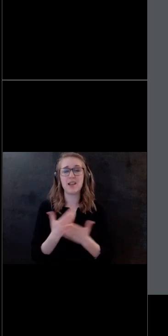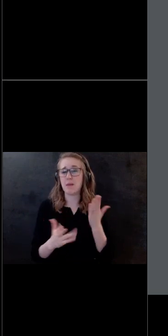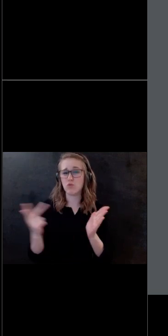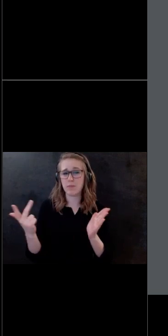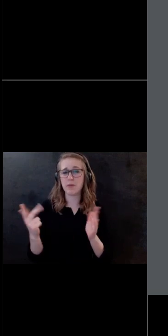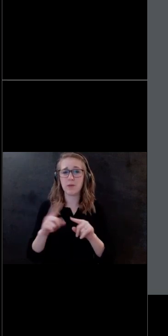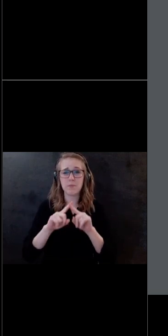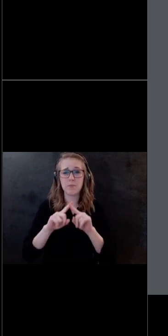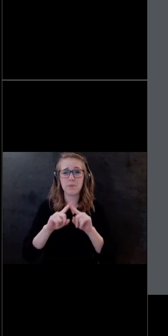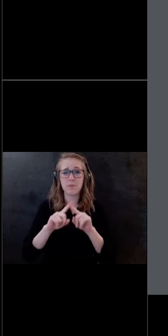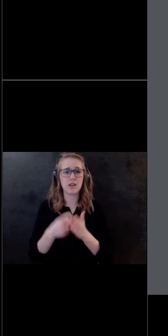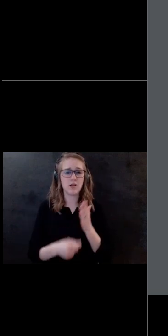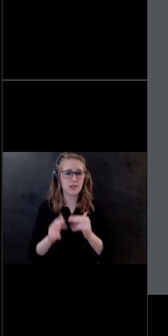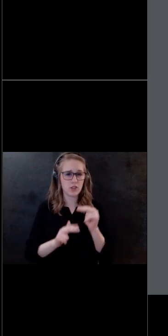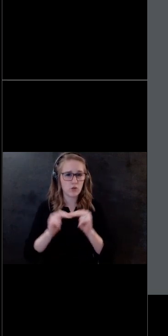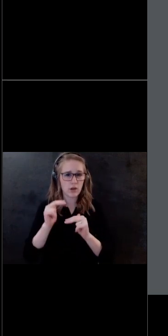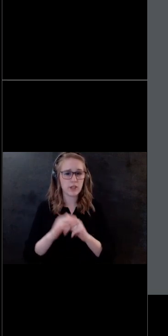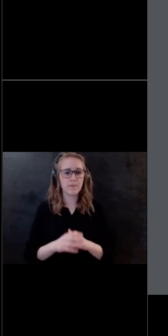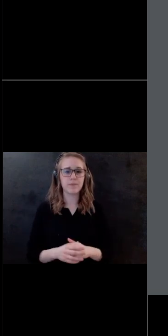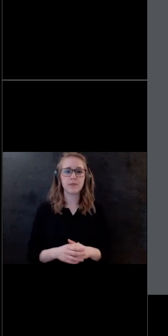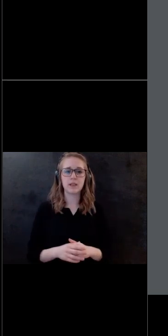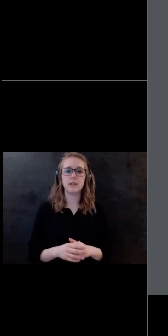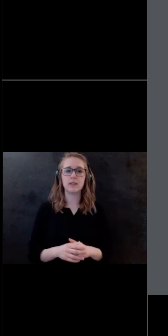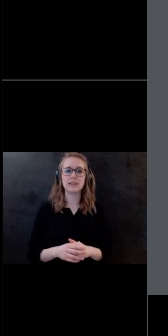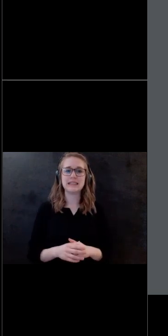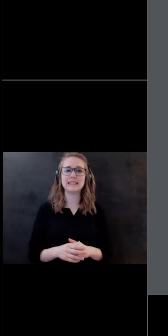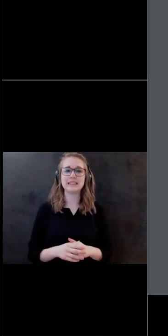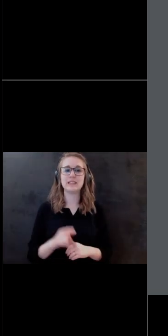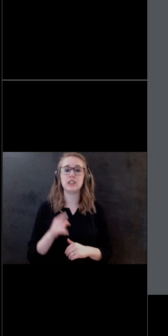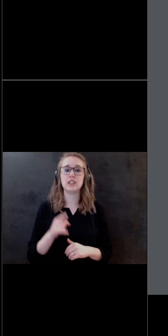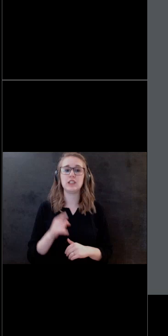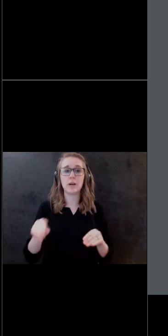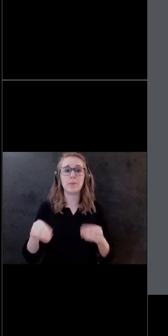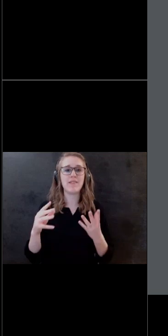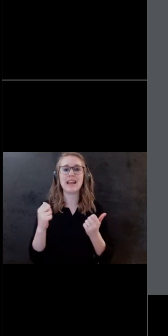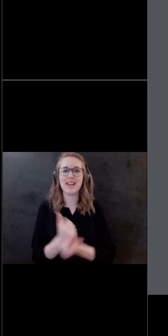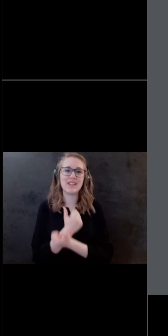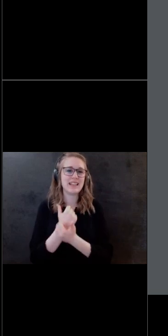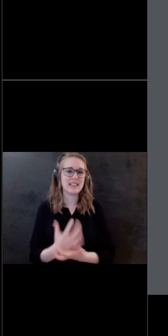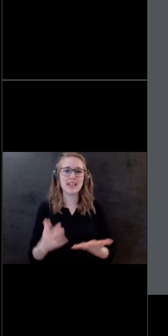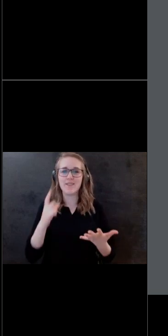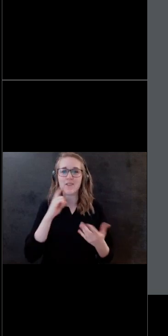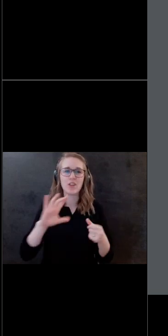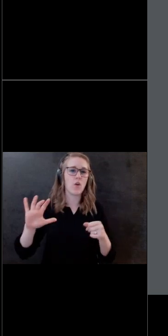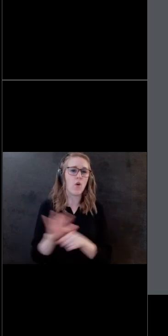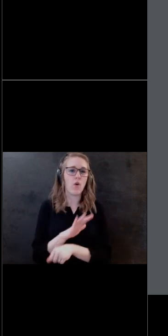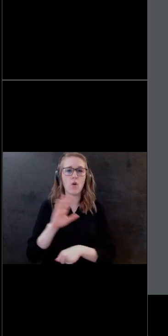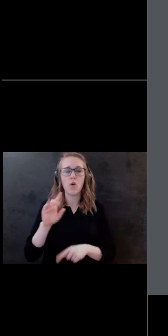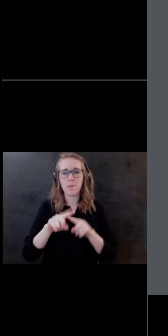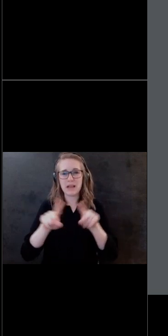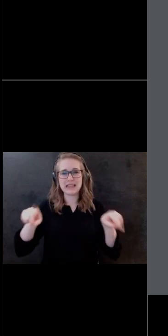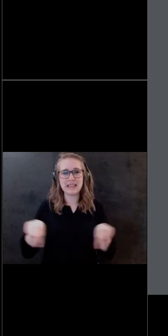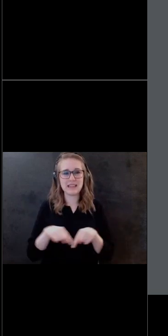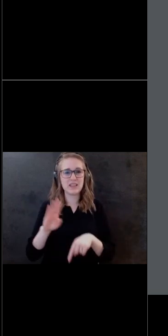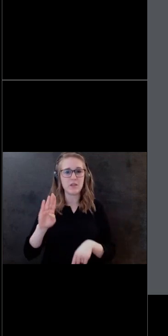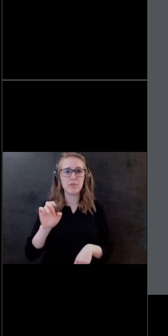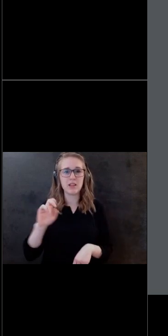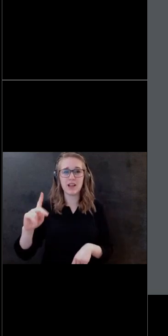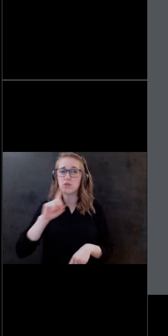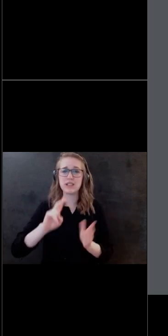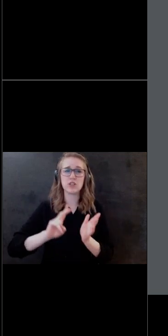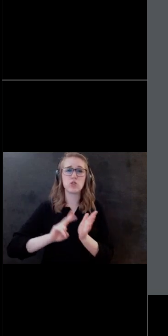on cost of construction. So you're getting everything for the entire block, which is twice the revenue that